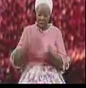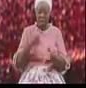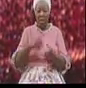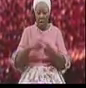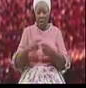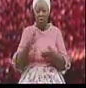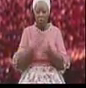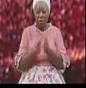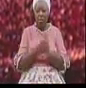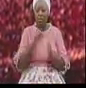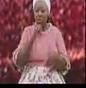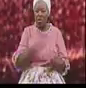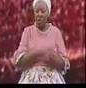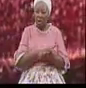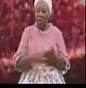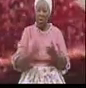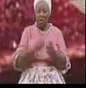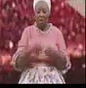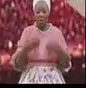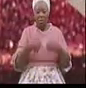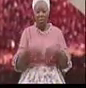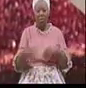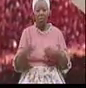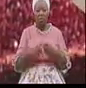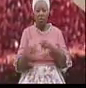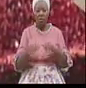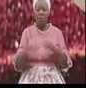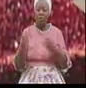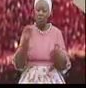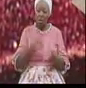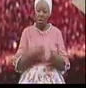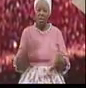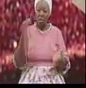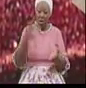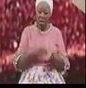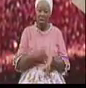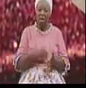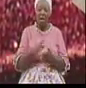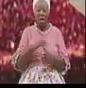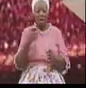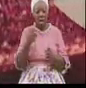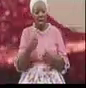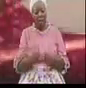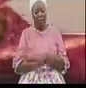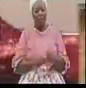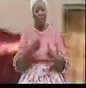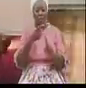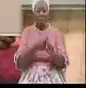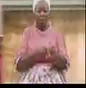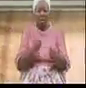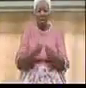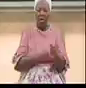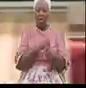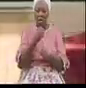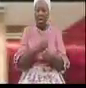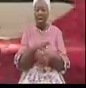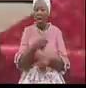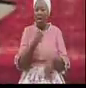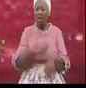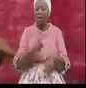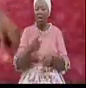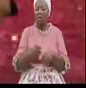to repeat that process. And every month, every year, whenever somebody died and